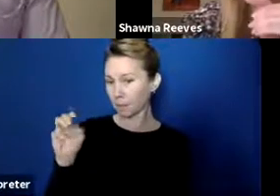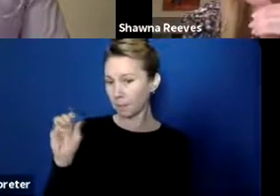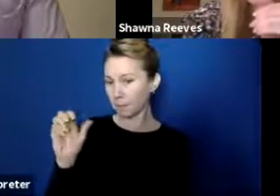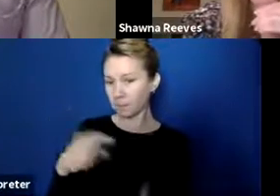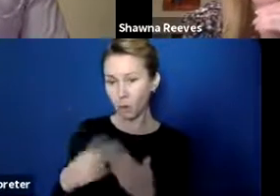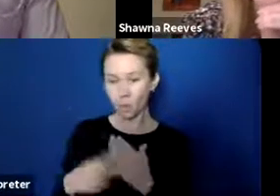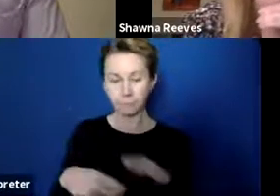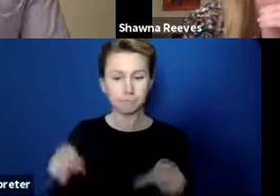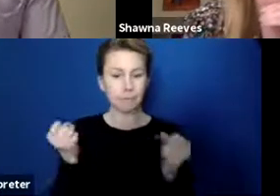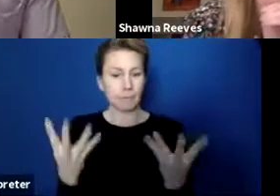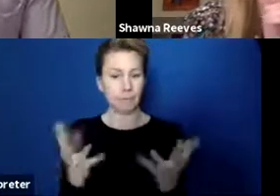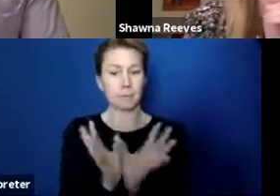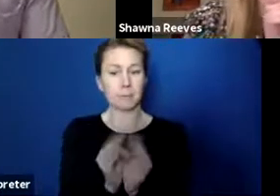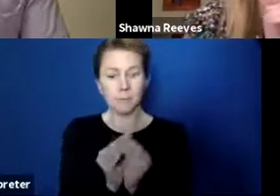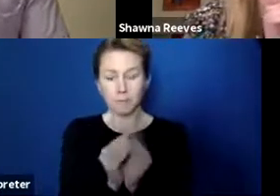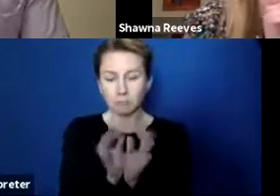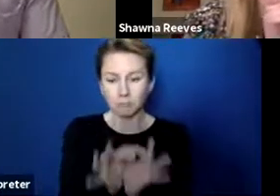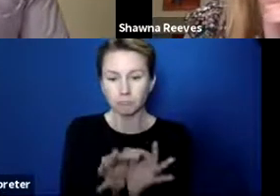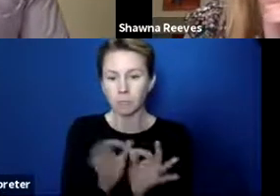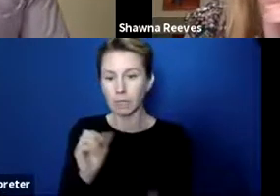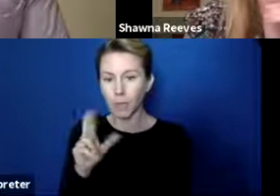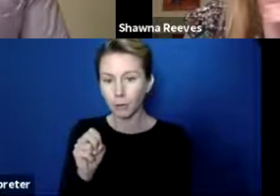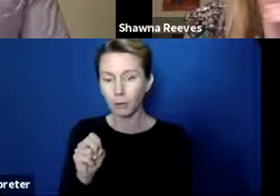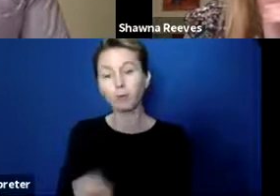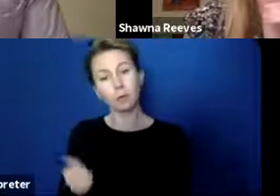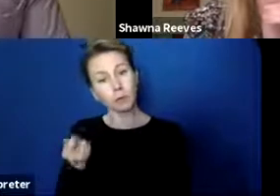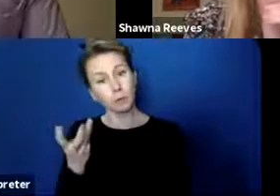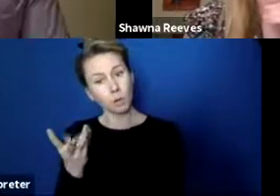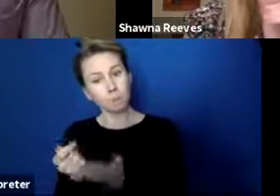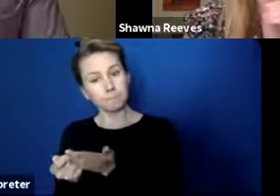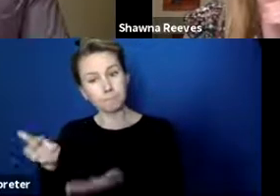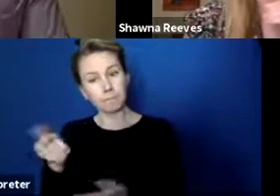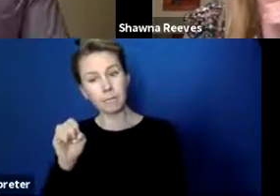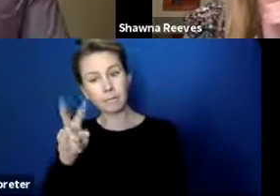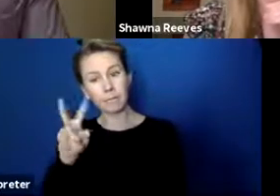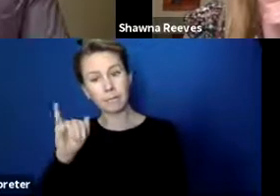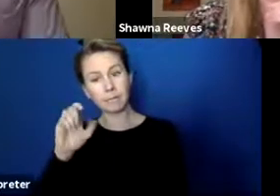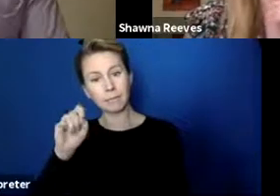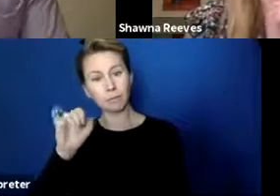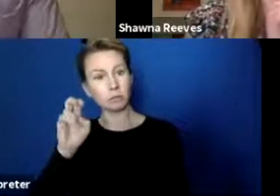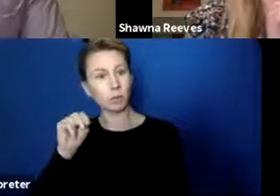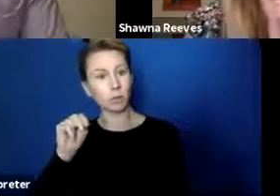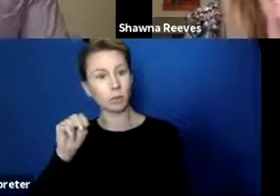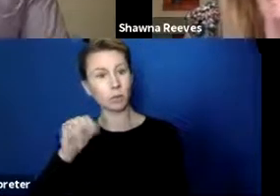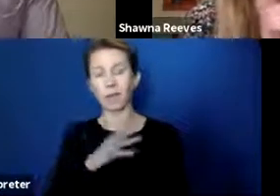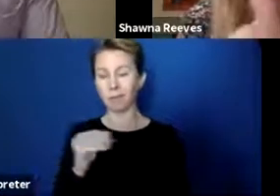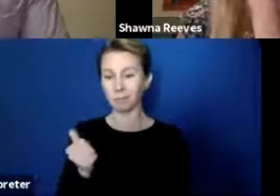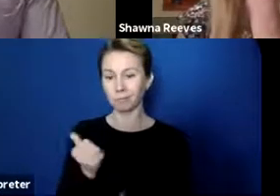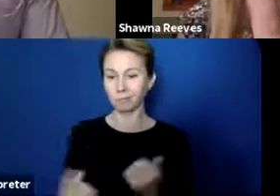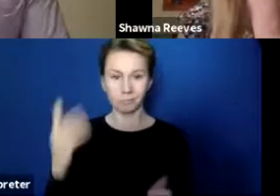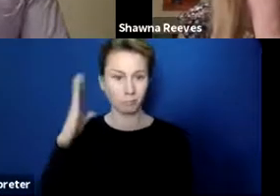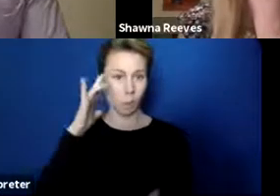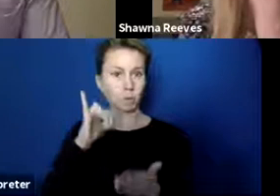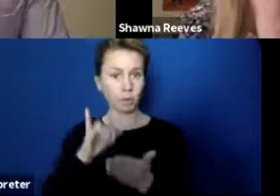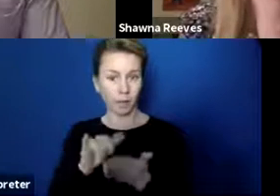is a real crucial focus during the pandemic for the Ombudsman program. The Ombudsman program has also